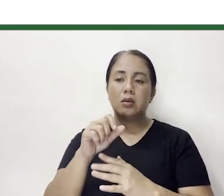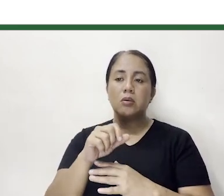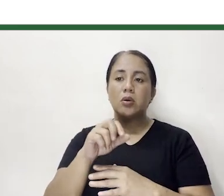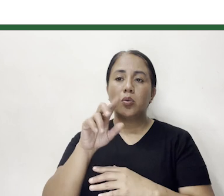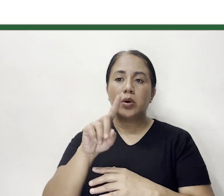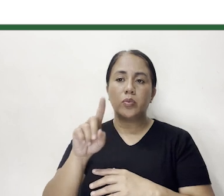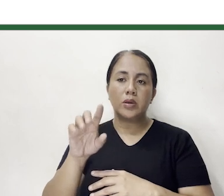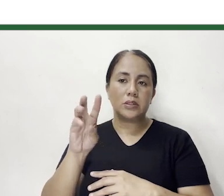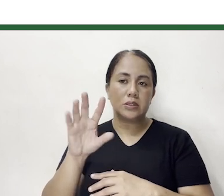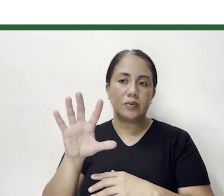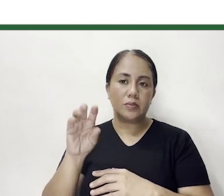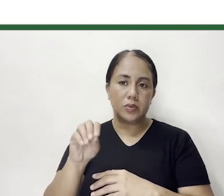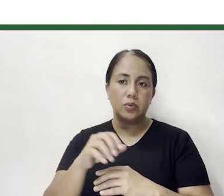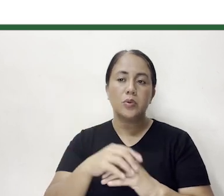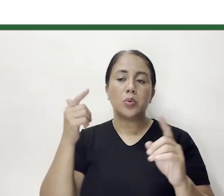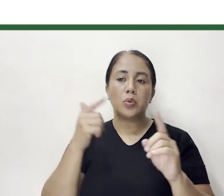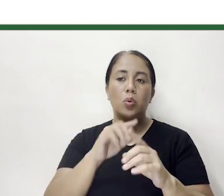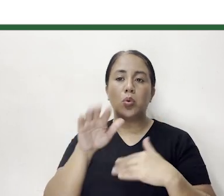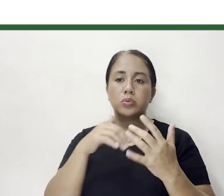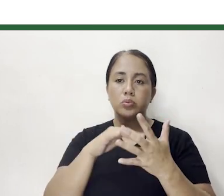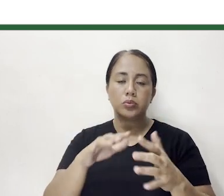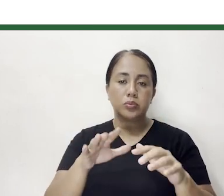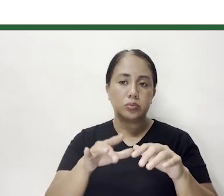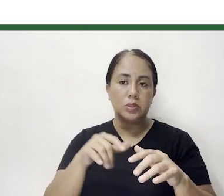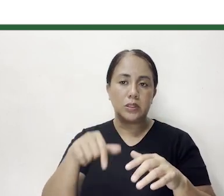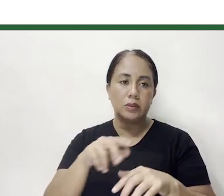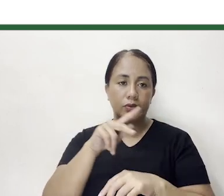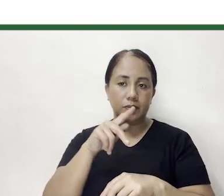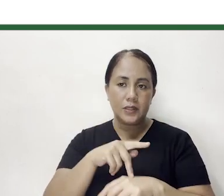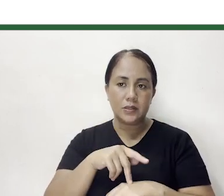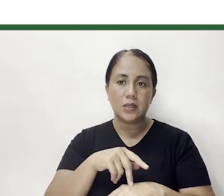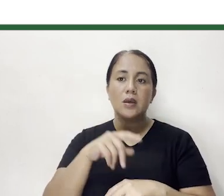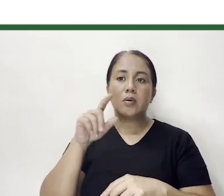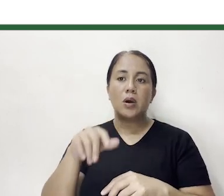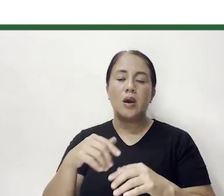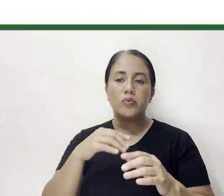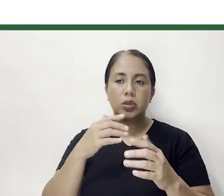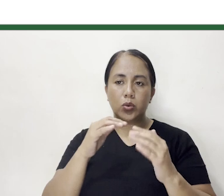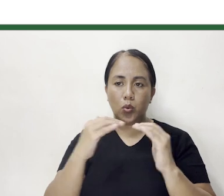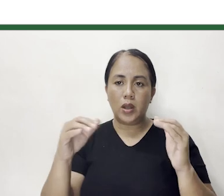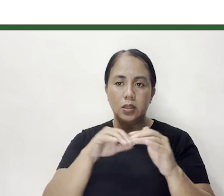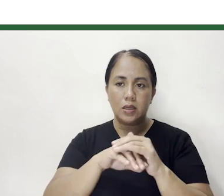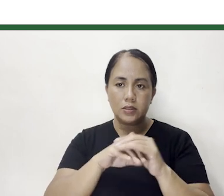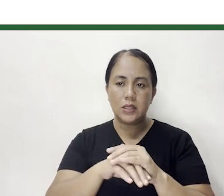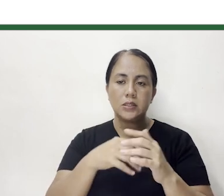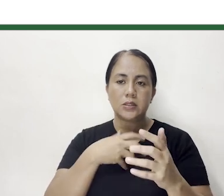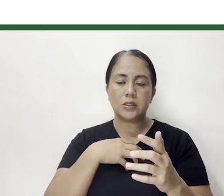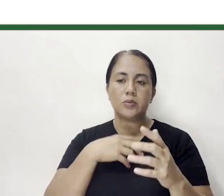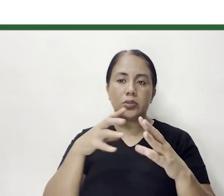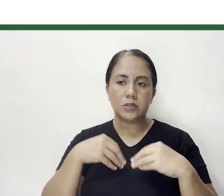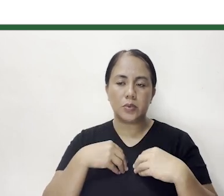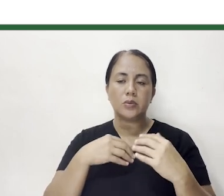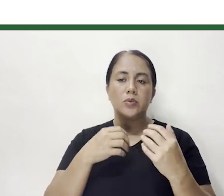Act 11650 aims that all learners with disabilities in the Philippines will have equal